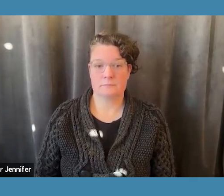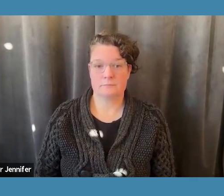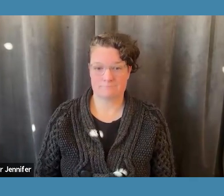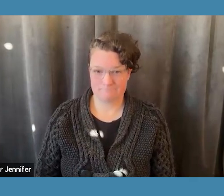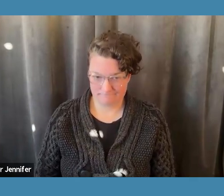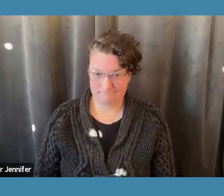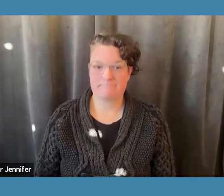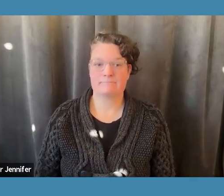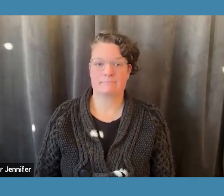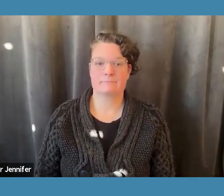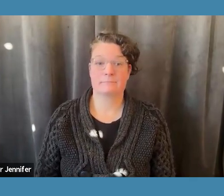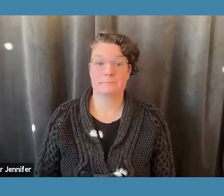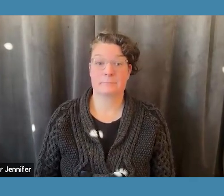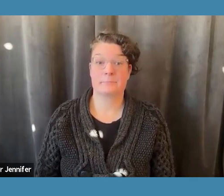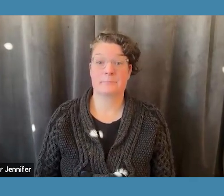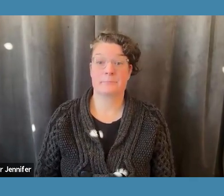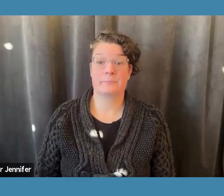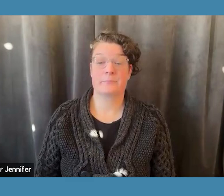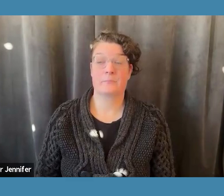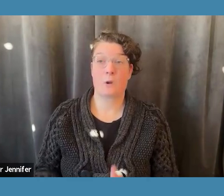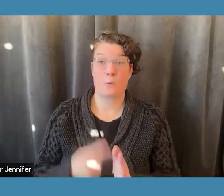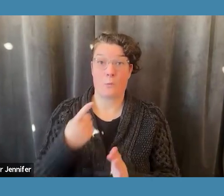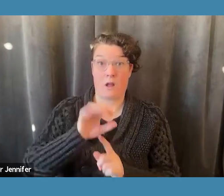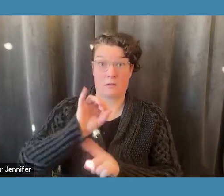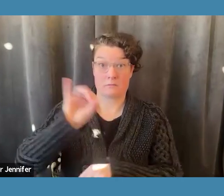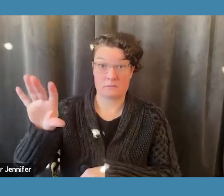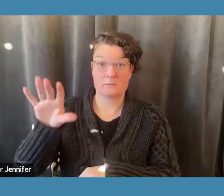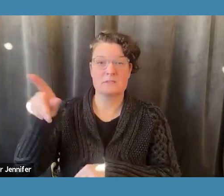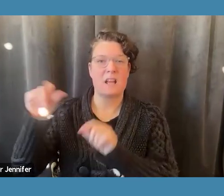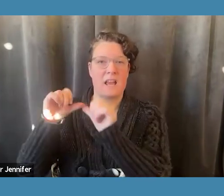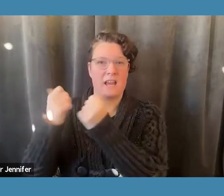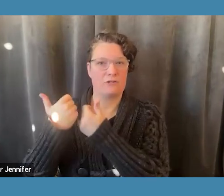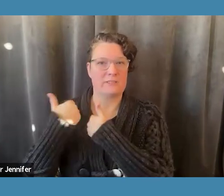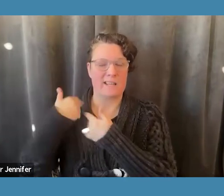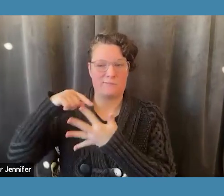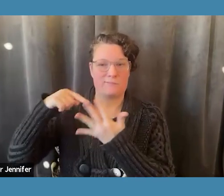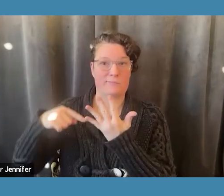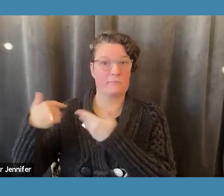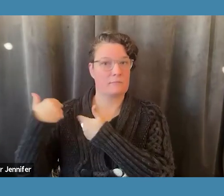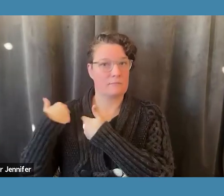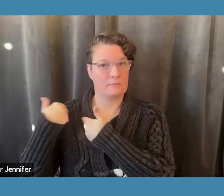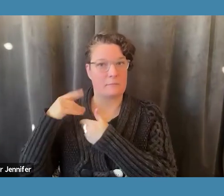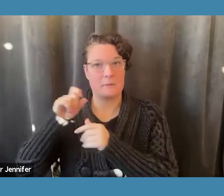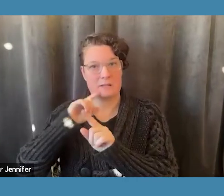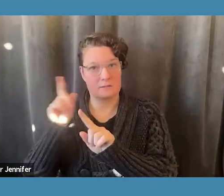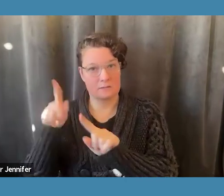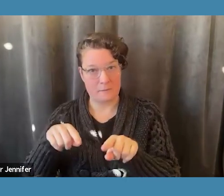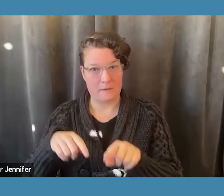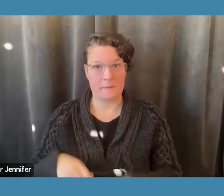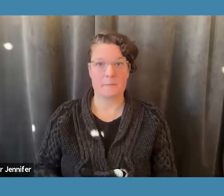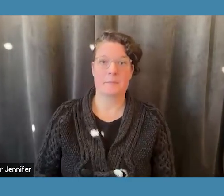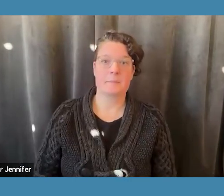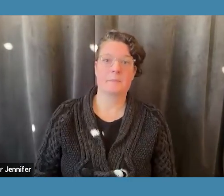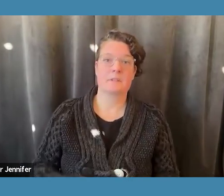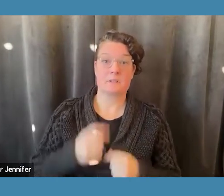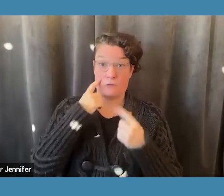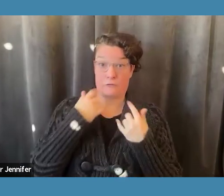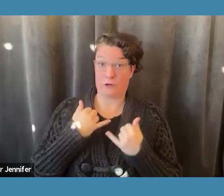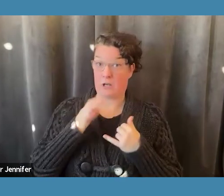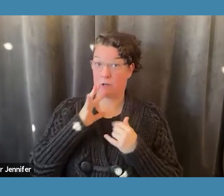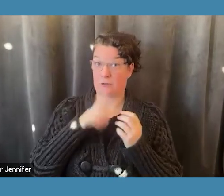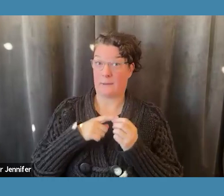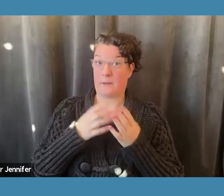Okay, application deadlines. So we're just talking about eligibility applications here first, not crisis